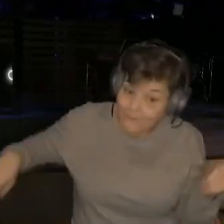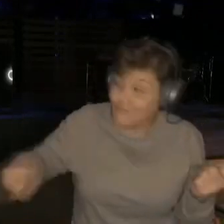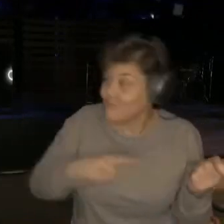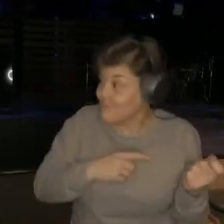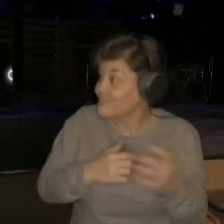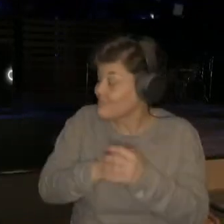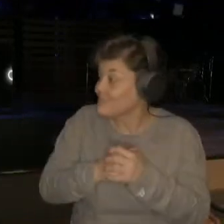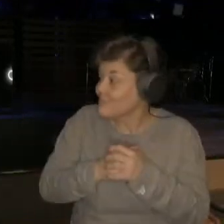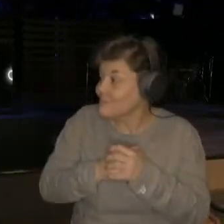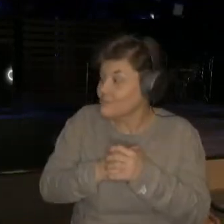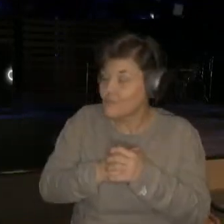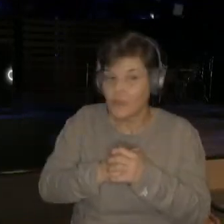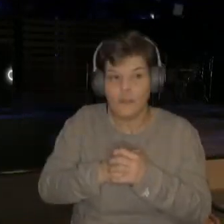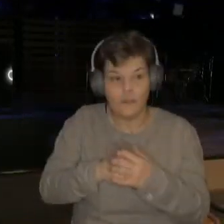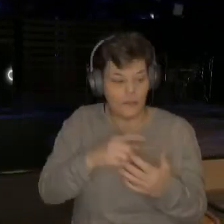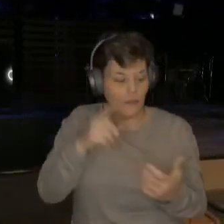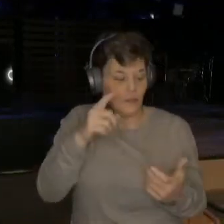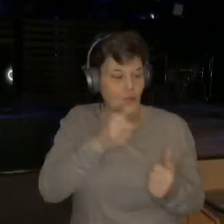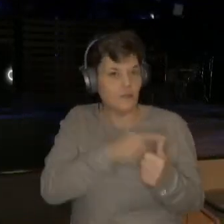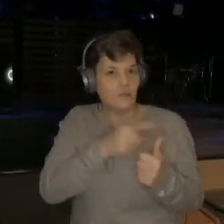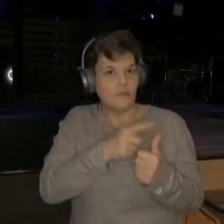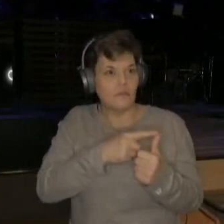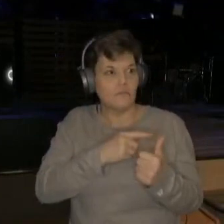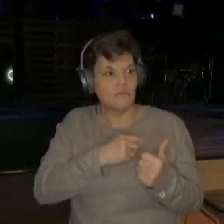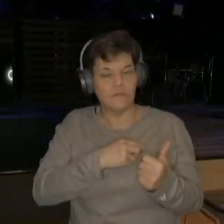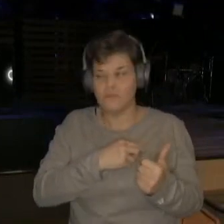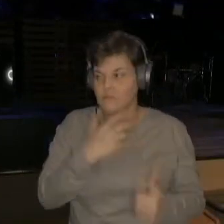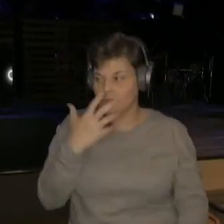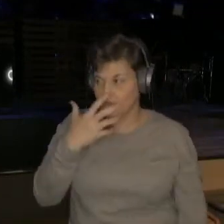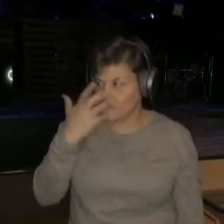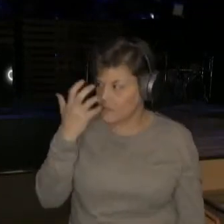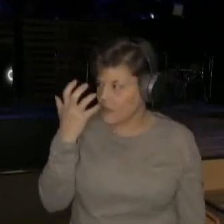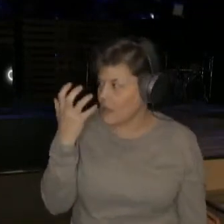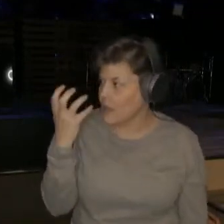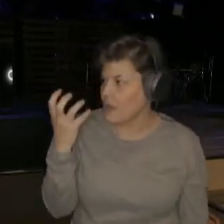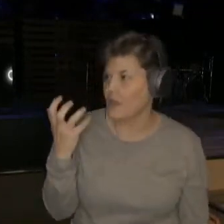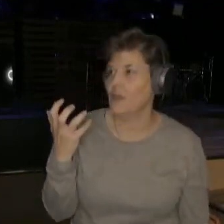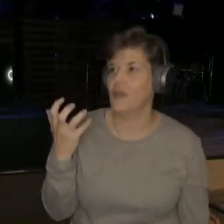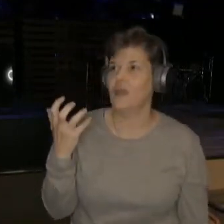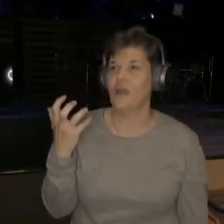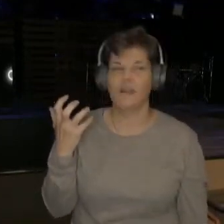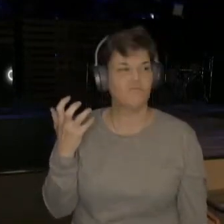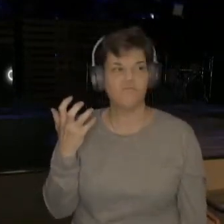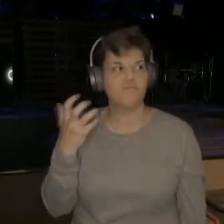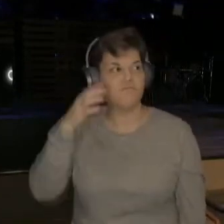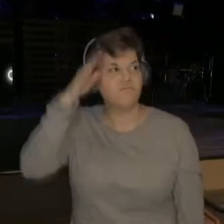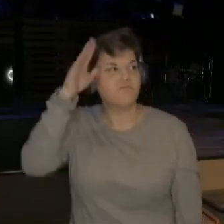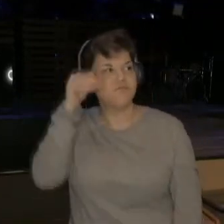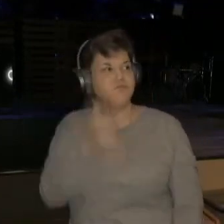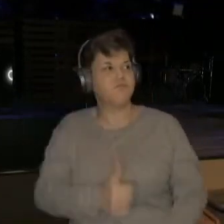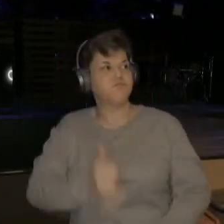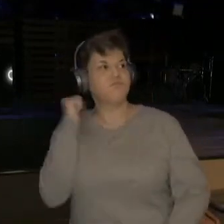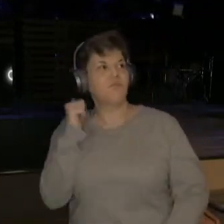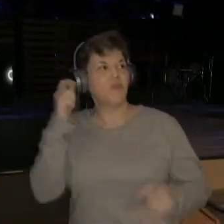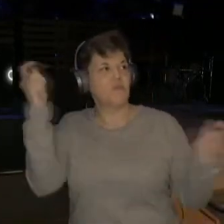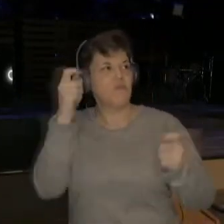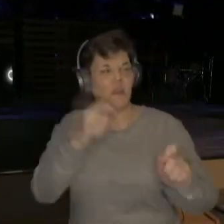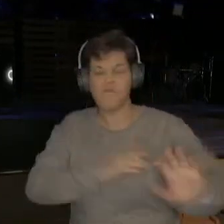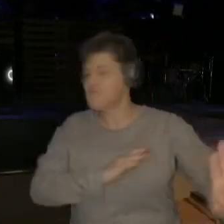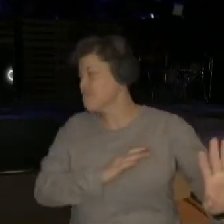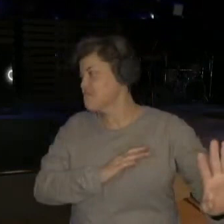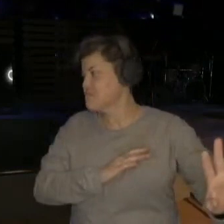The older son became angry and refused to go in and celebrate. So his father came out and pleaded with